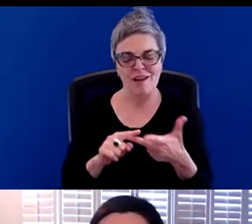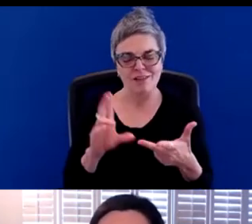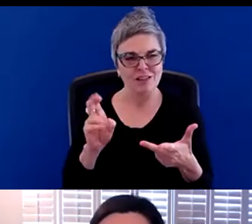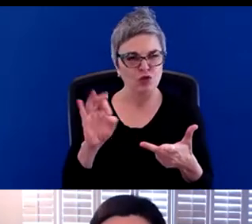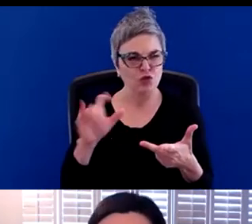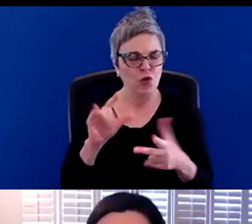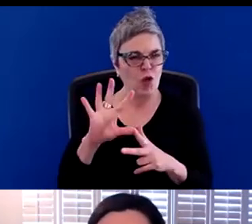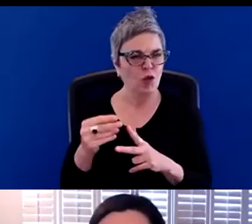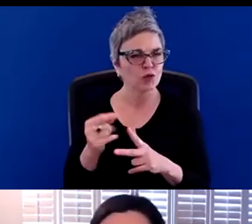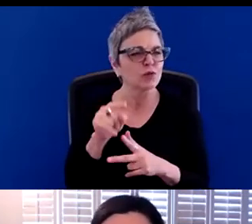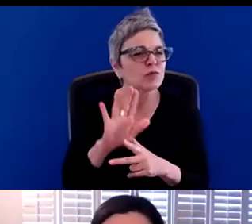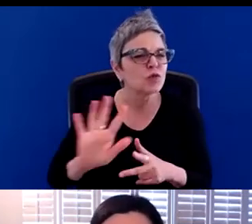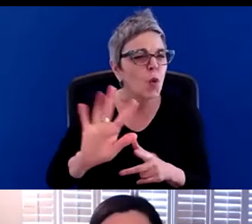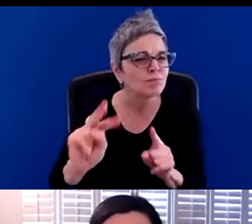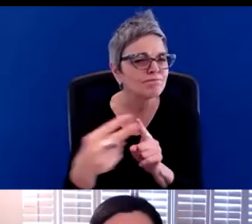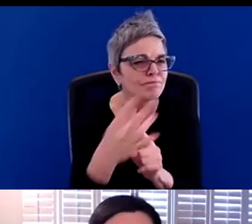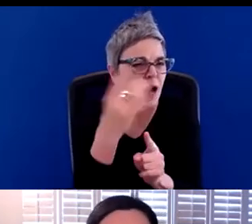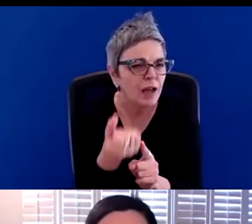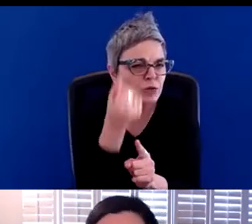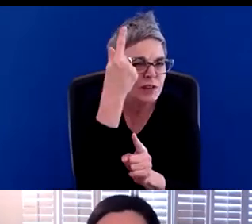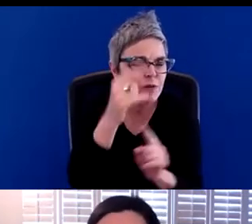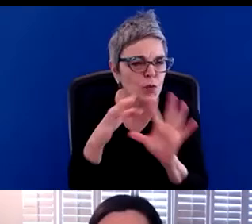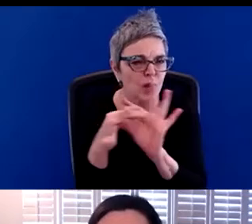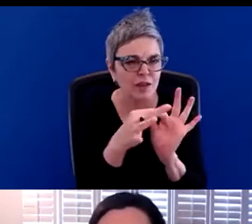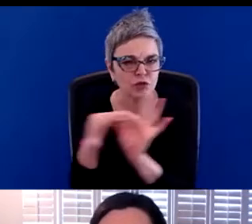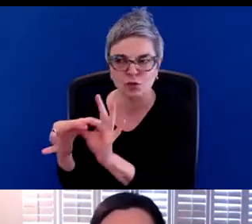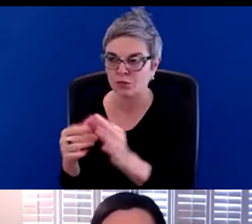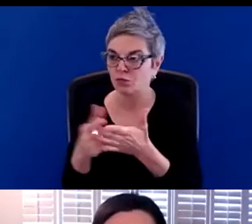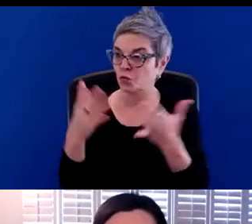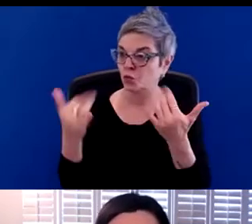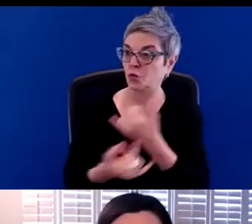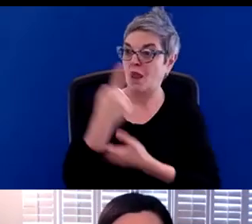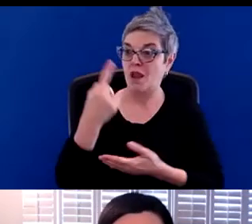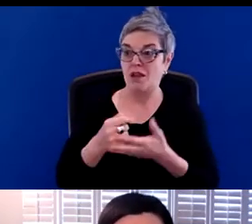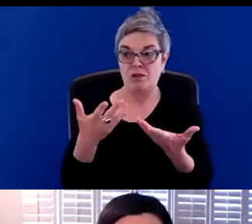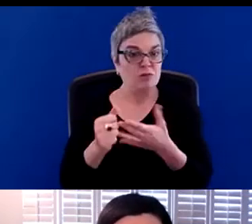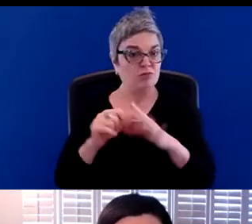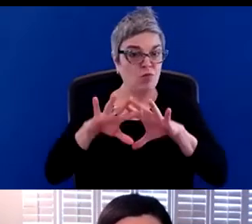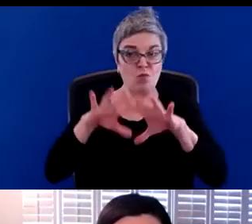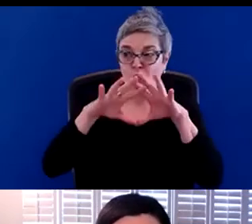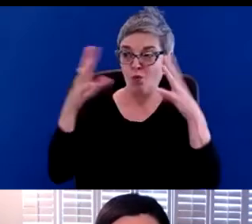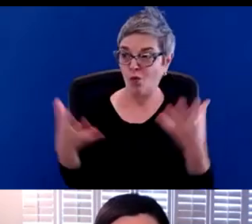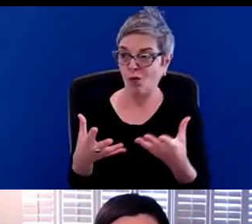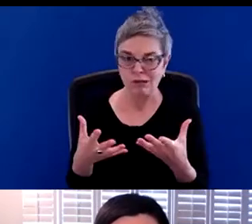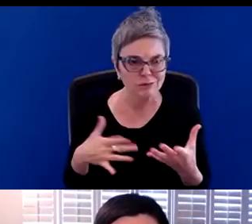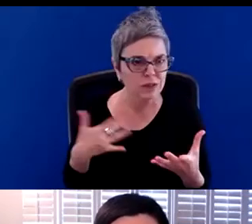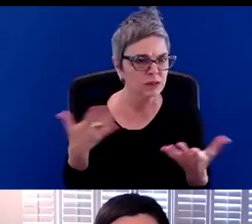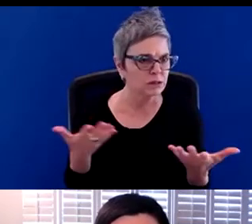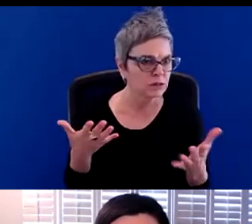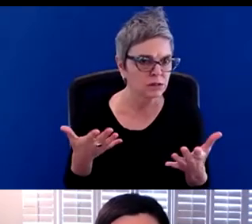in flux? And how do you see that relationship playing out in real time?